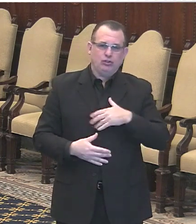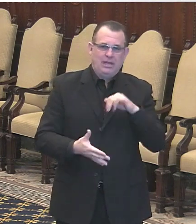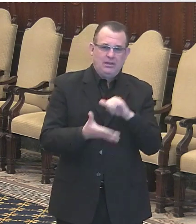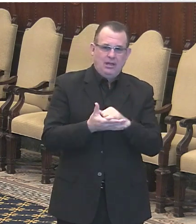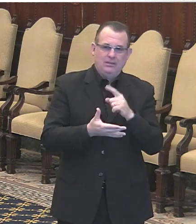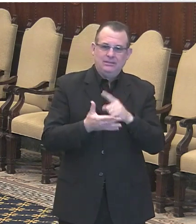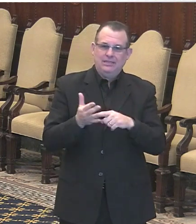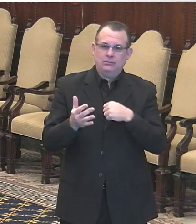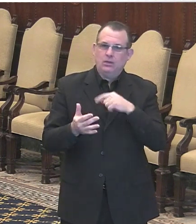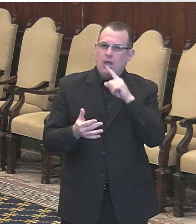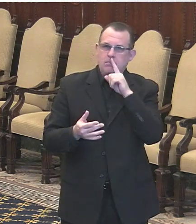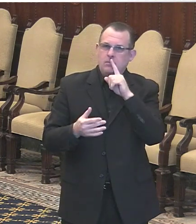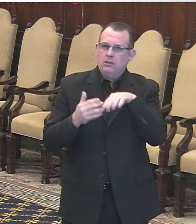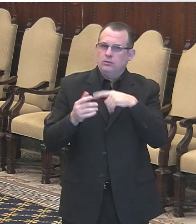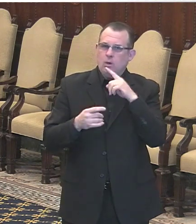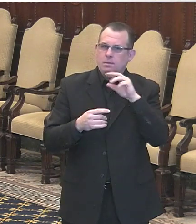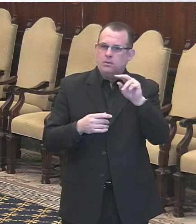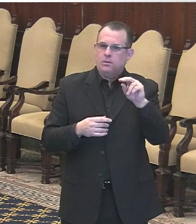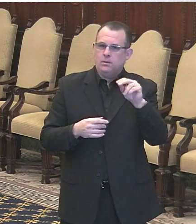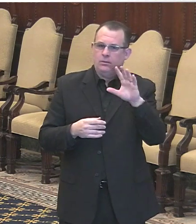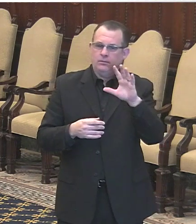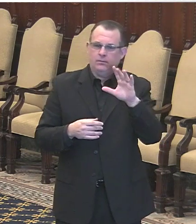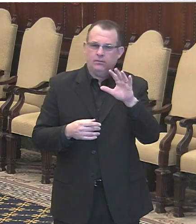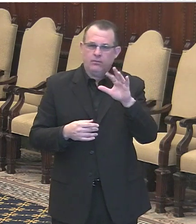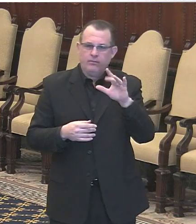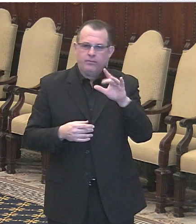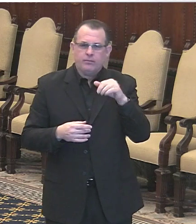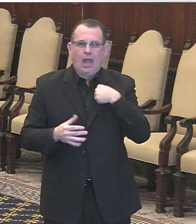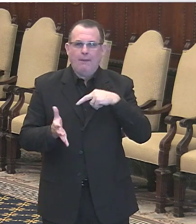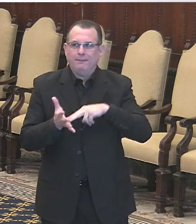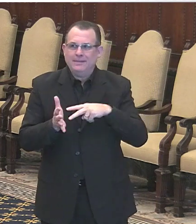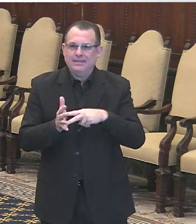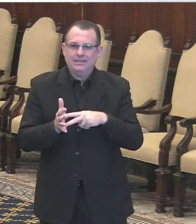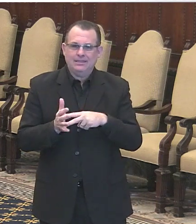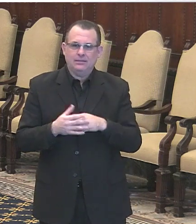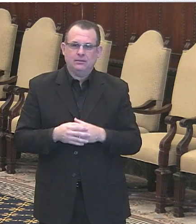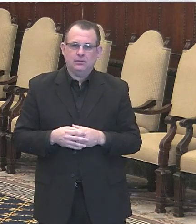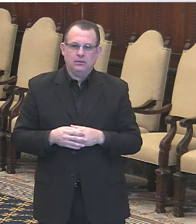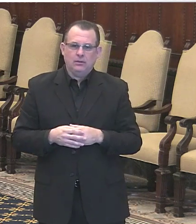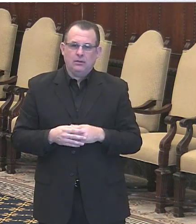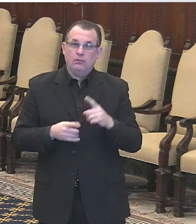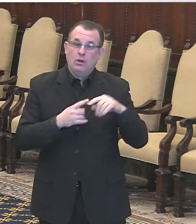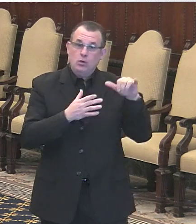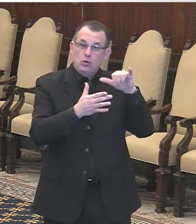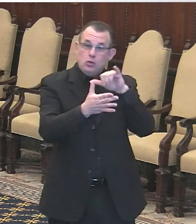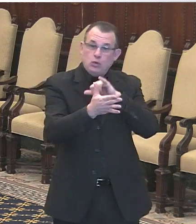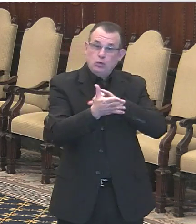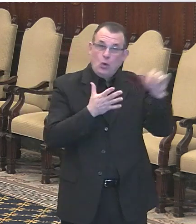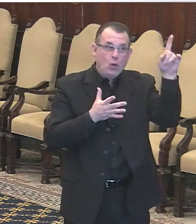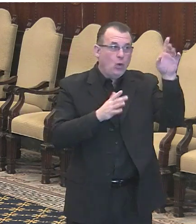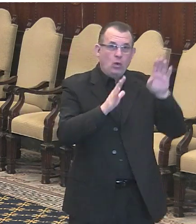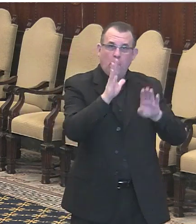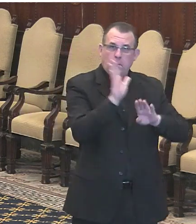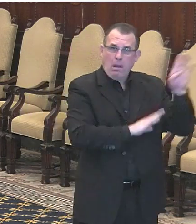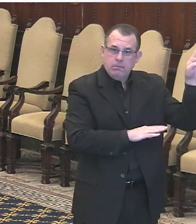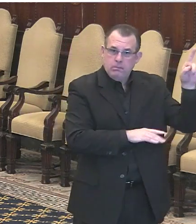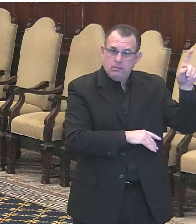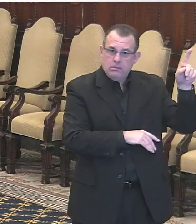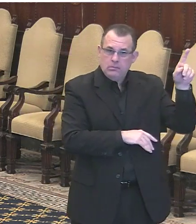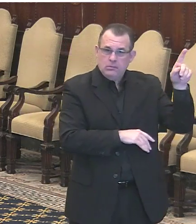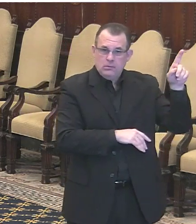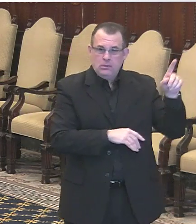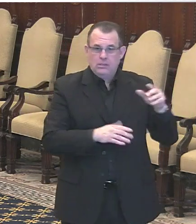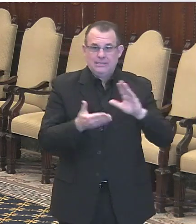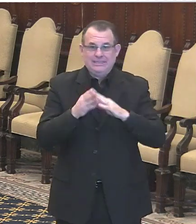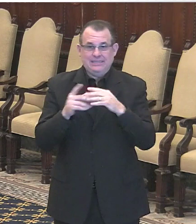talking about what is the city we said when New York hit the outbreak was if you travel from Philly to New York or you're in New York and